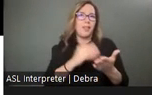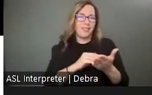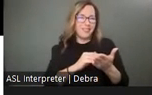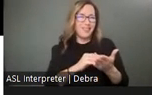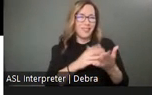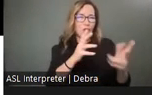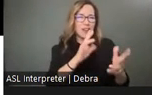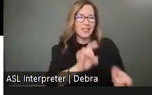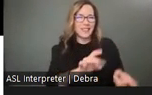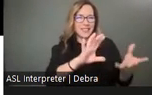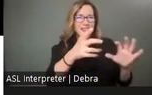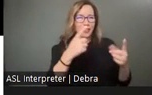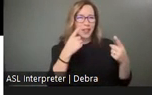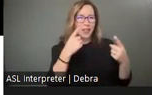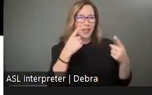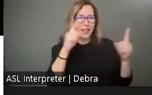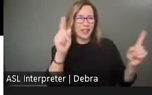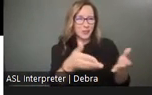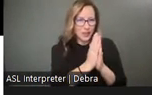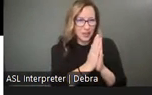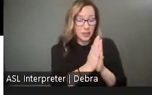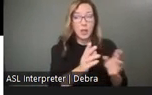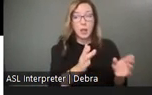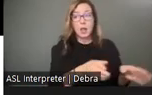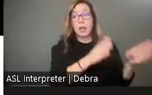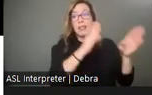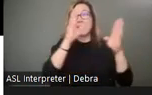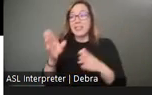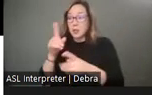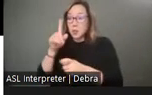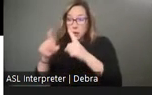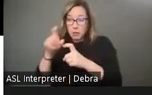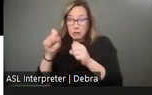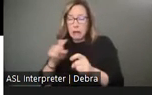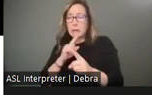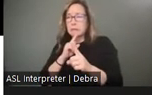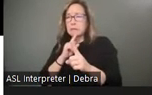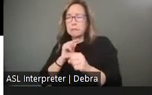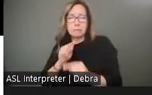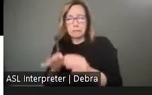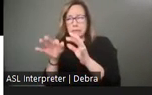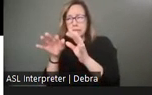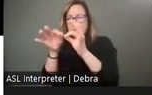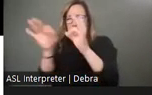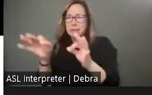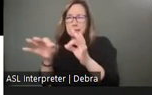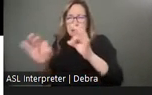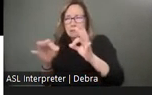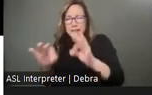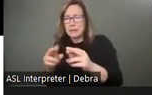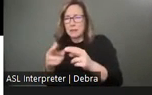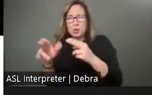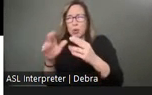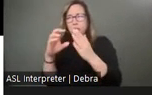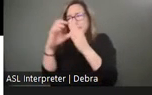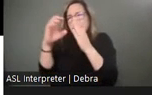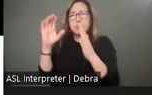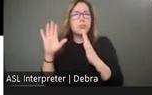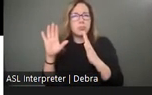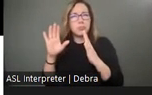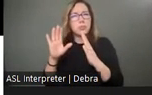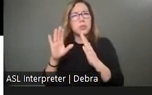declaration request. So we're building these questions that you can specifically answer within a few sentences or a very short essay, but we're looking